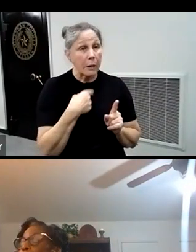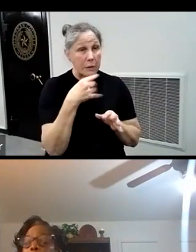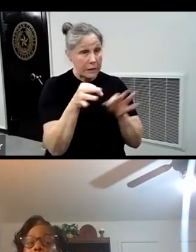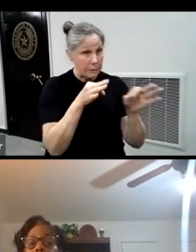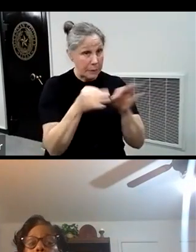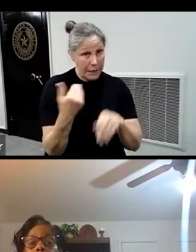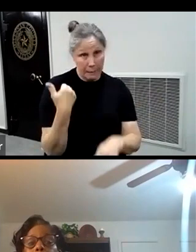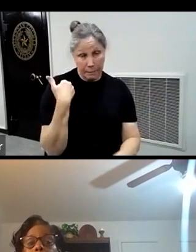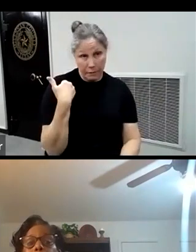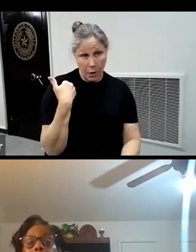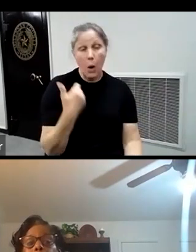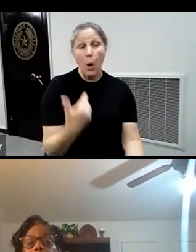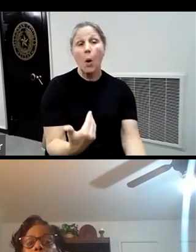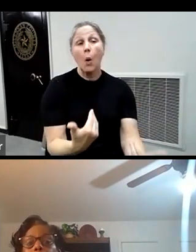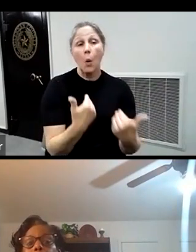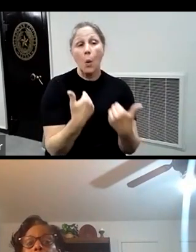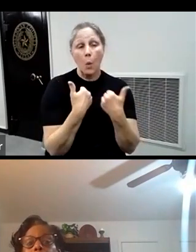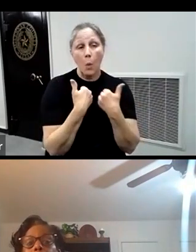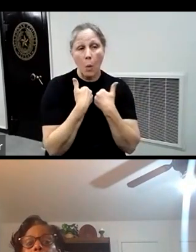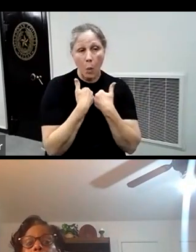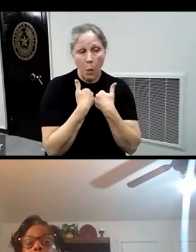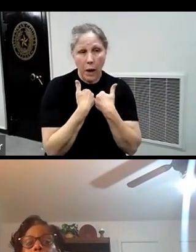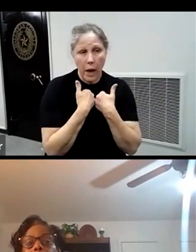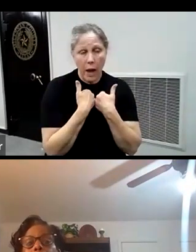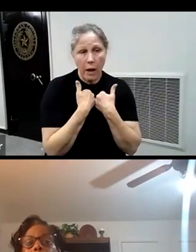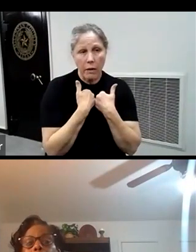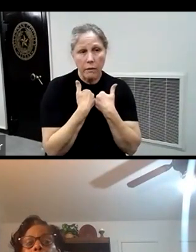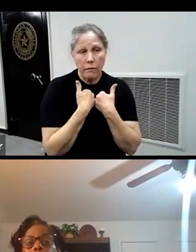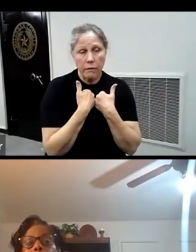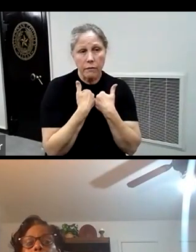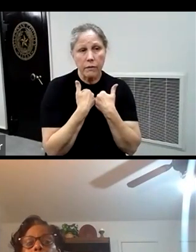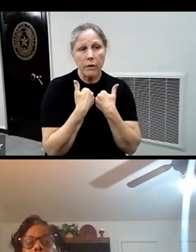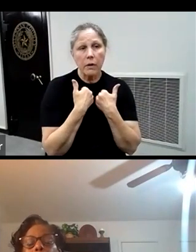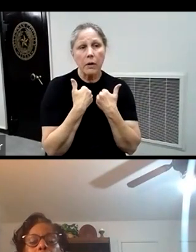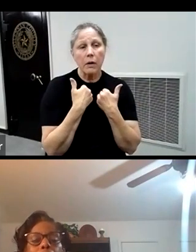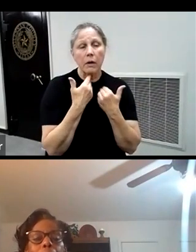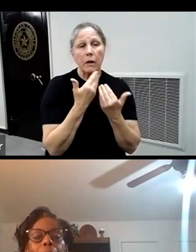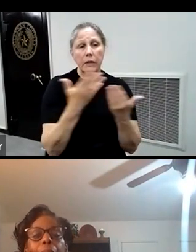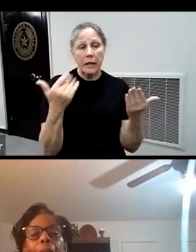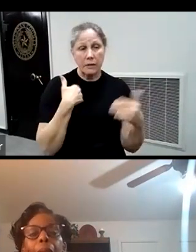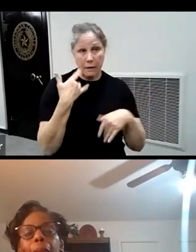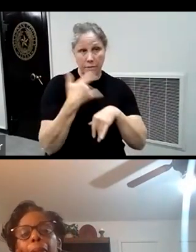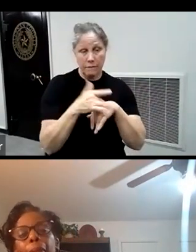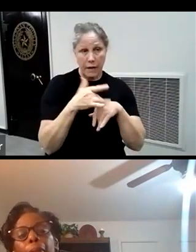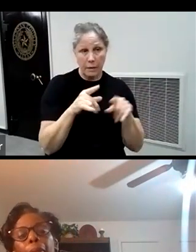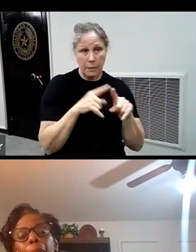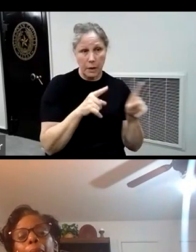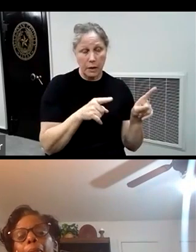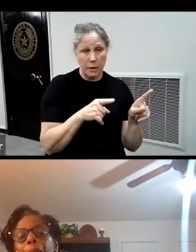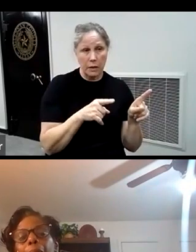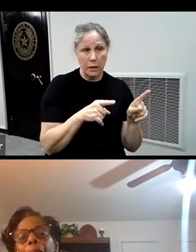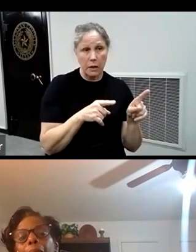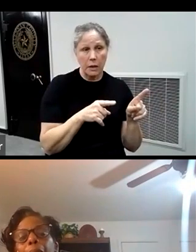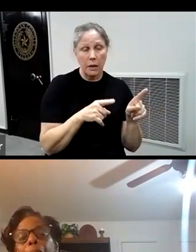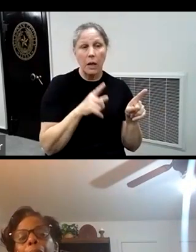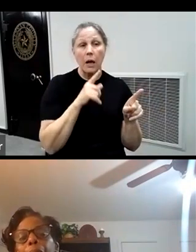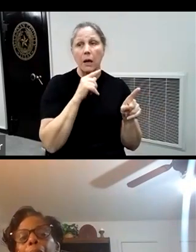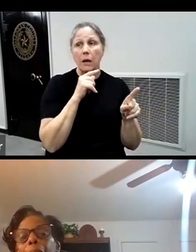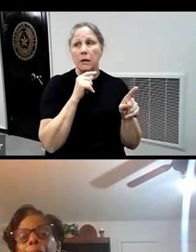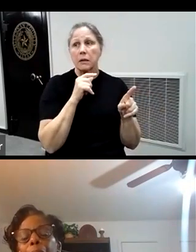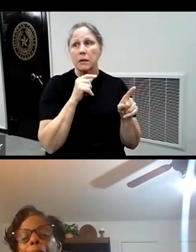We do have the digital thermometers in our possession. The sleeves we will not have until next